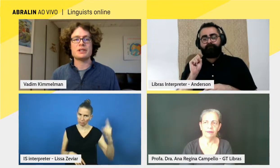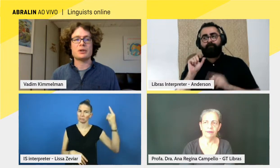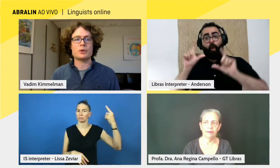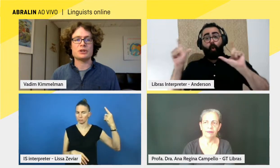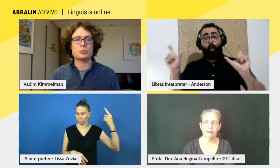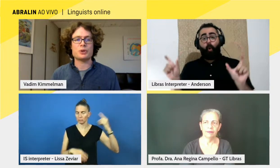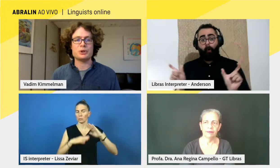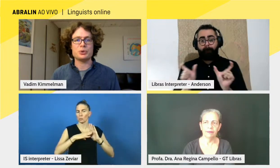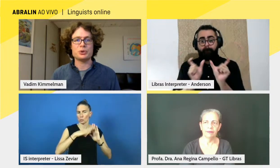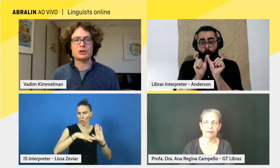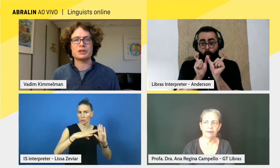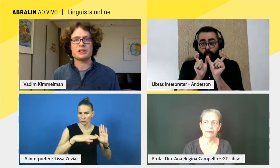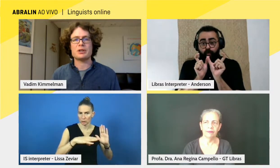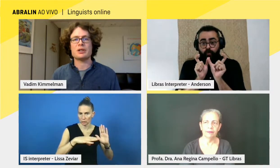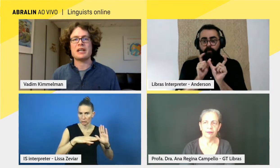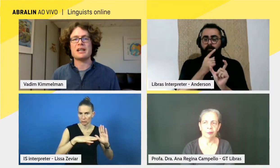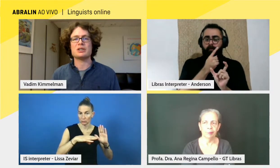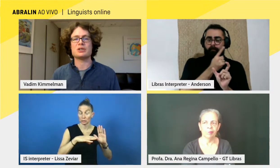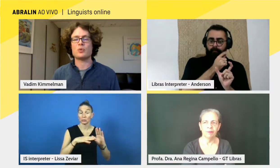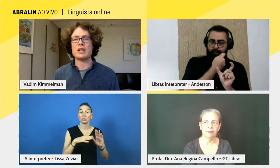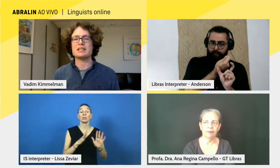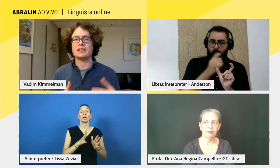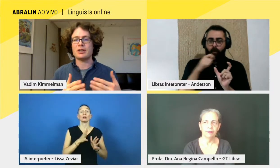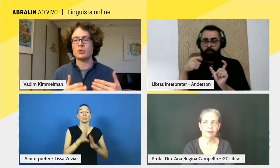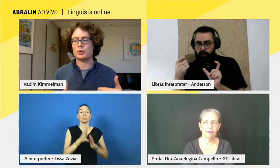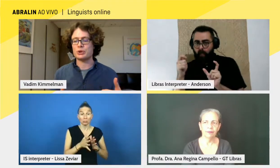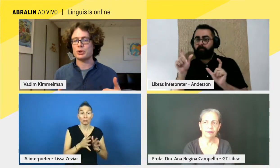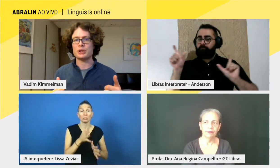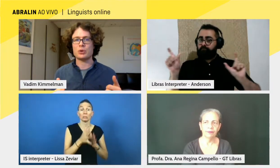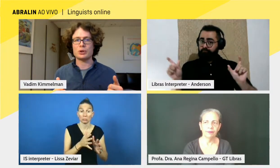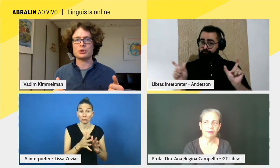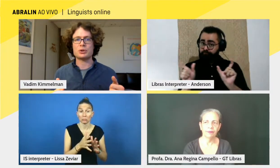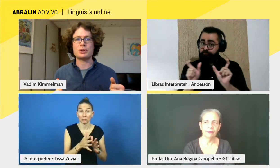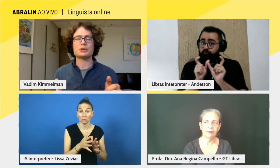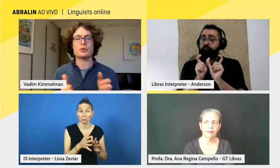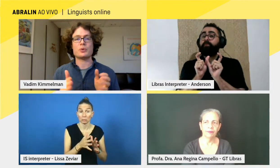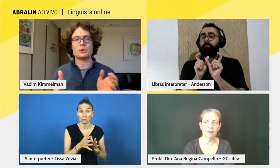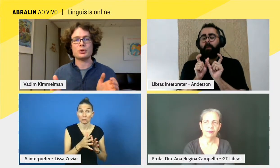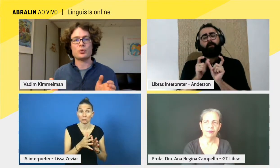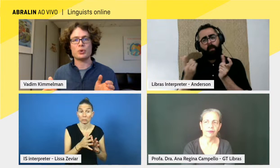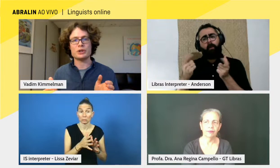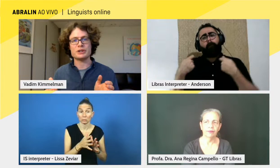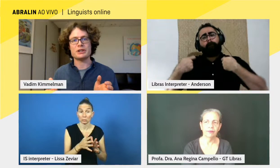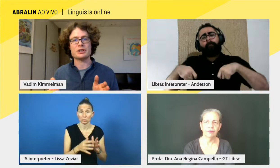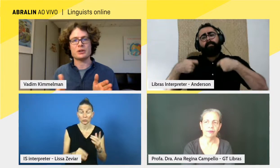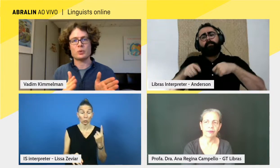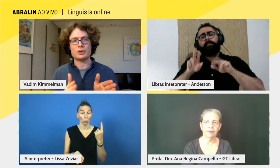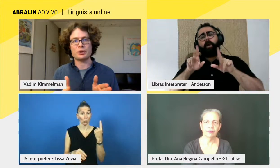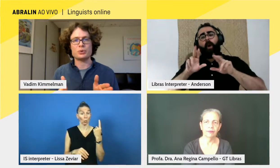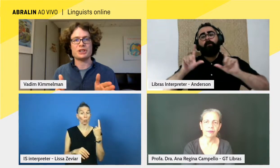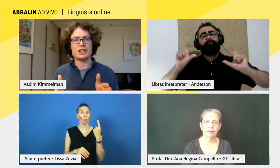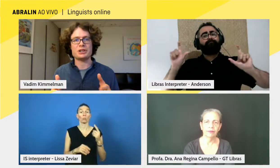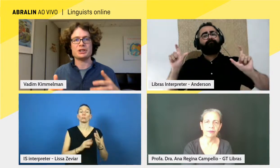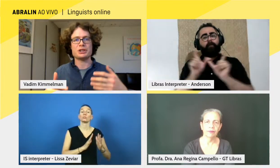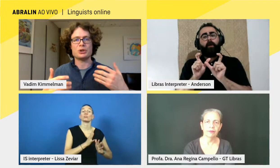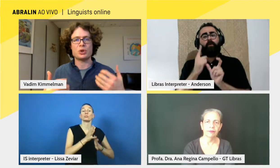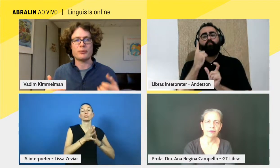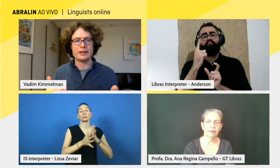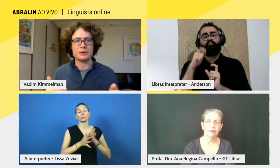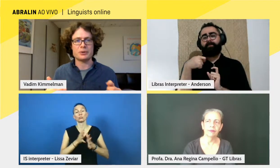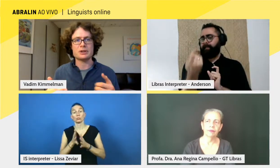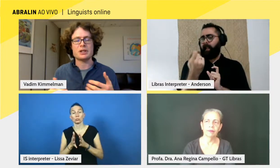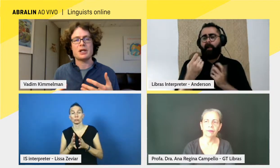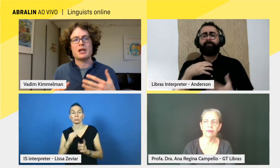So if the sequence produced had one single prosodic contour, so there were no pauses, there were no changes